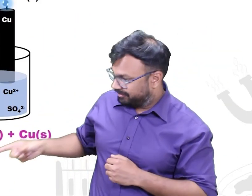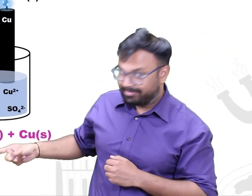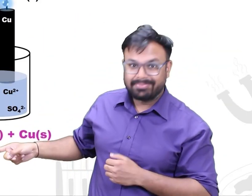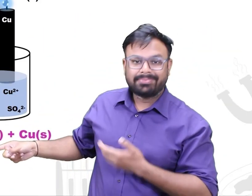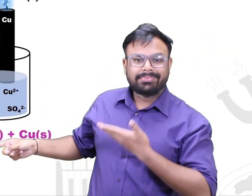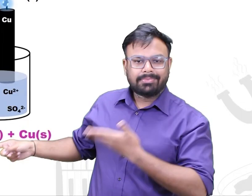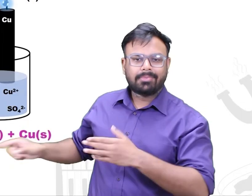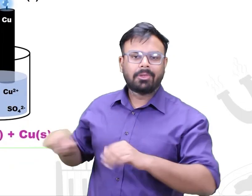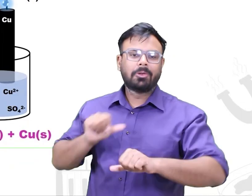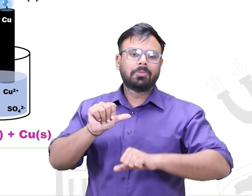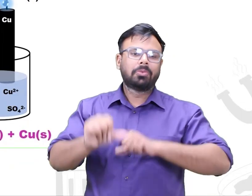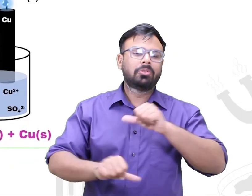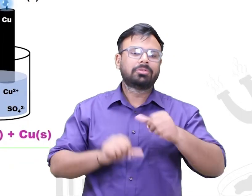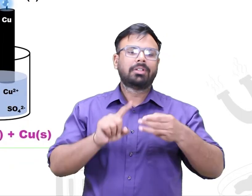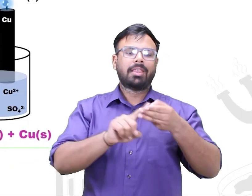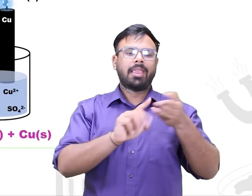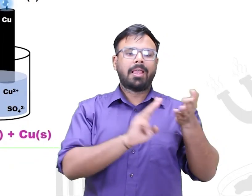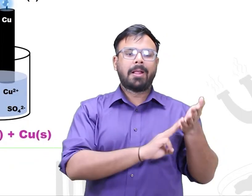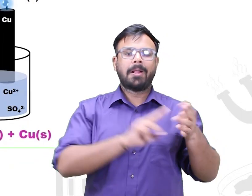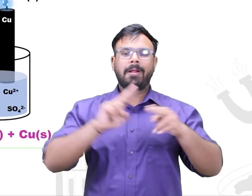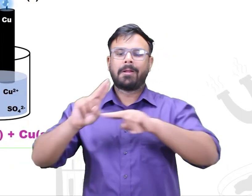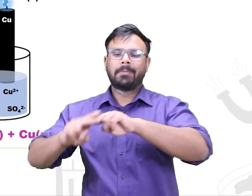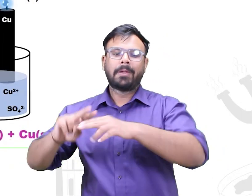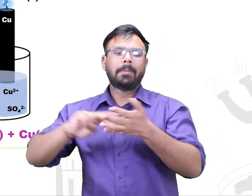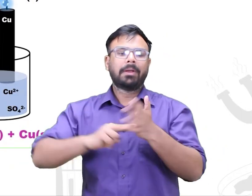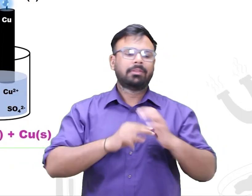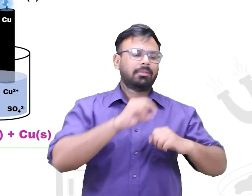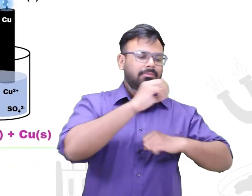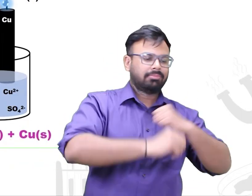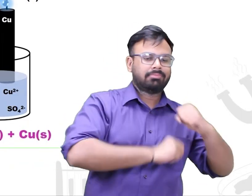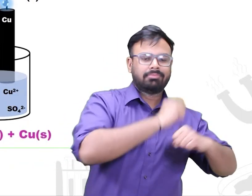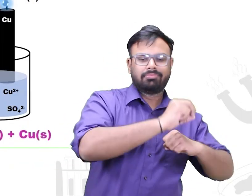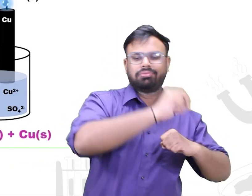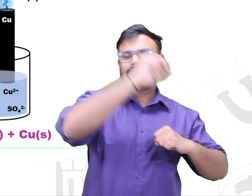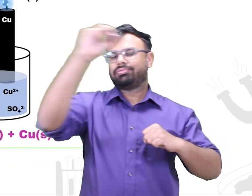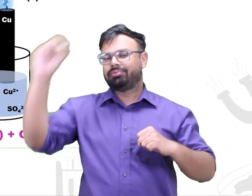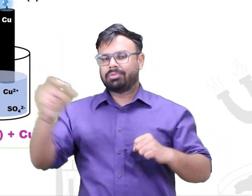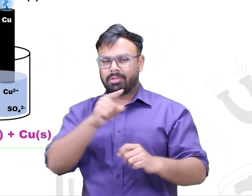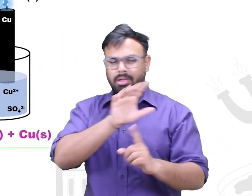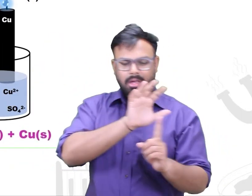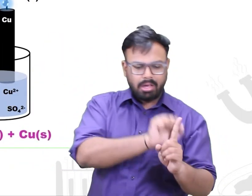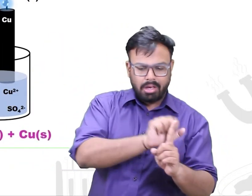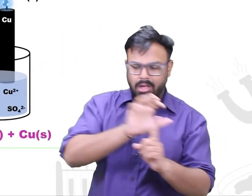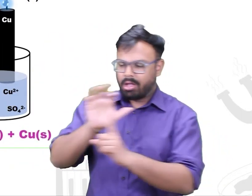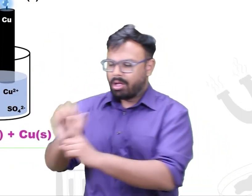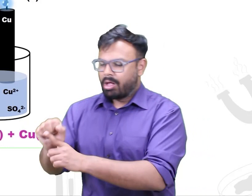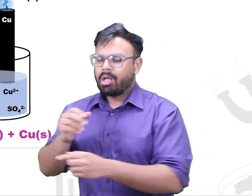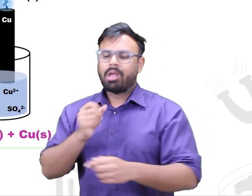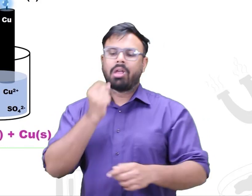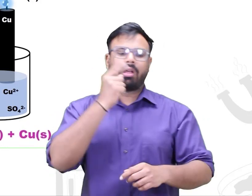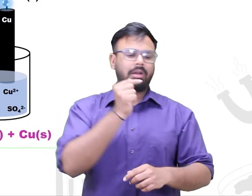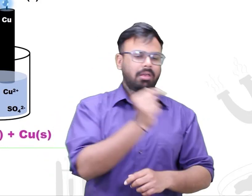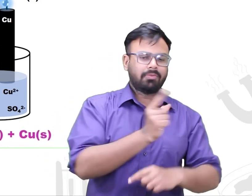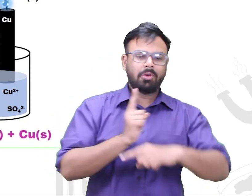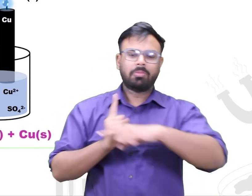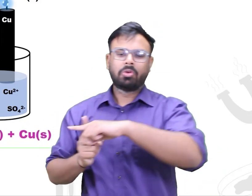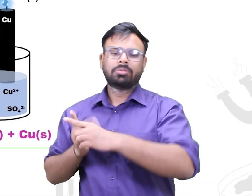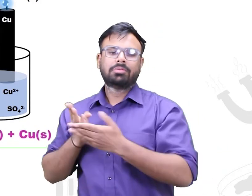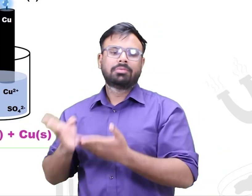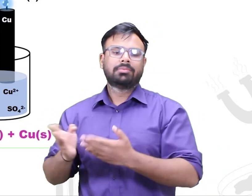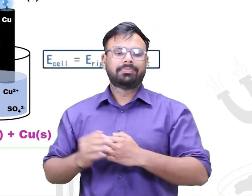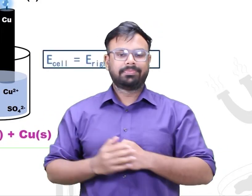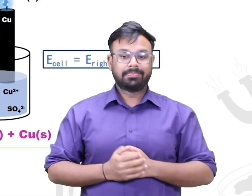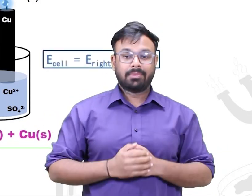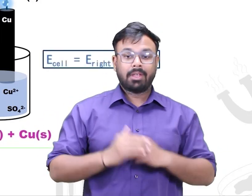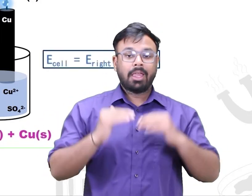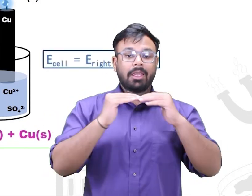electrode potential of two electrodes when no current is drawn through the cell. The overall cell potential is measured with the equation